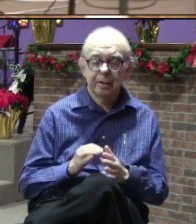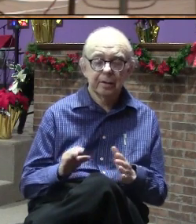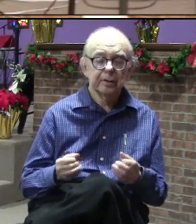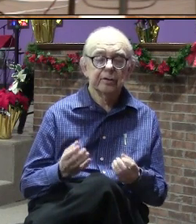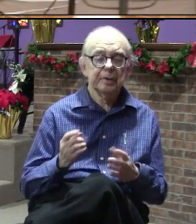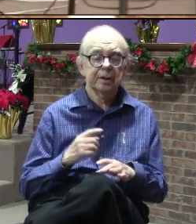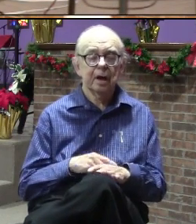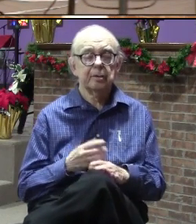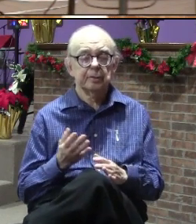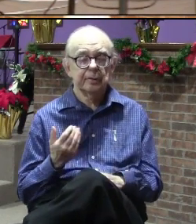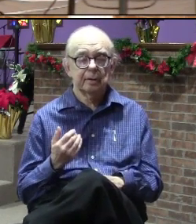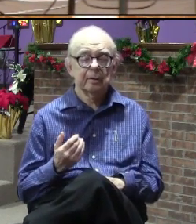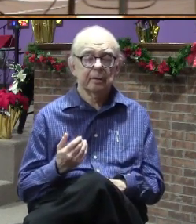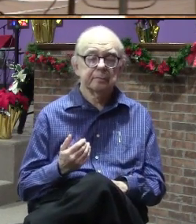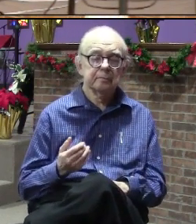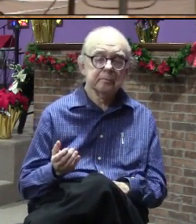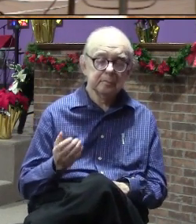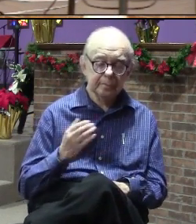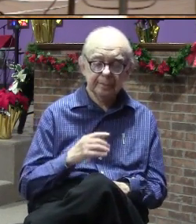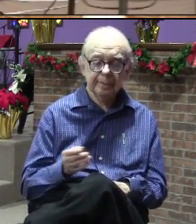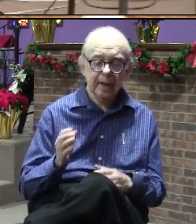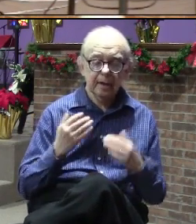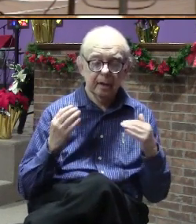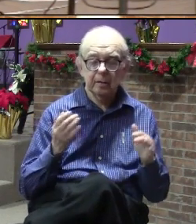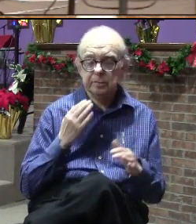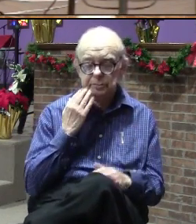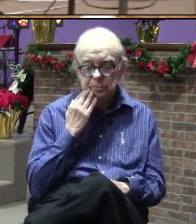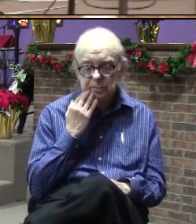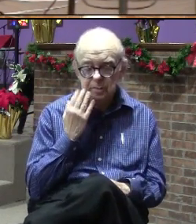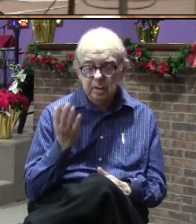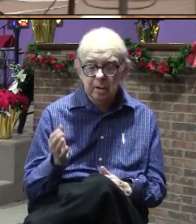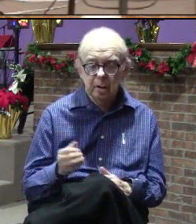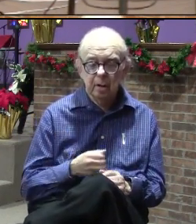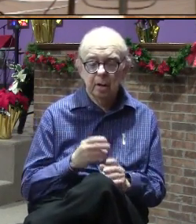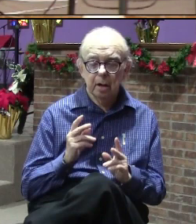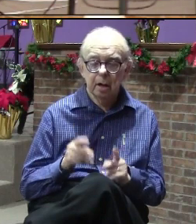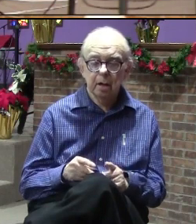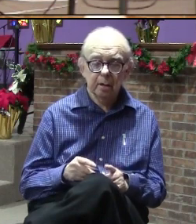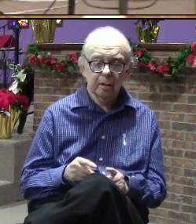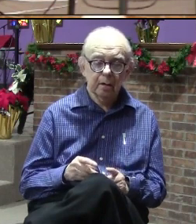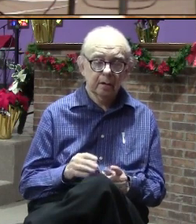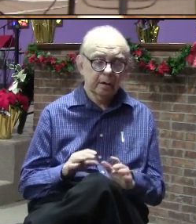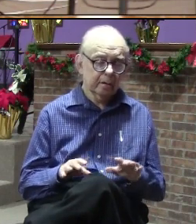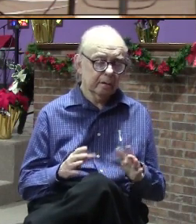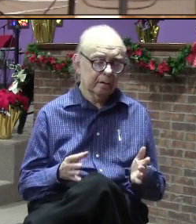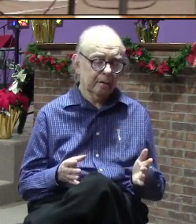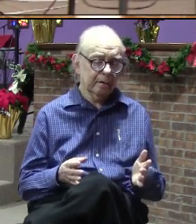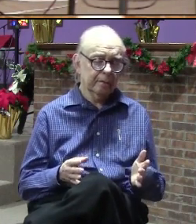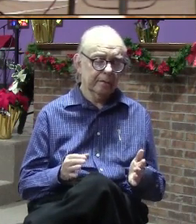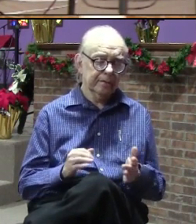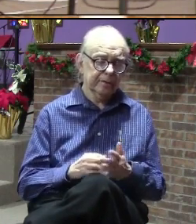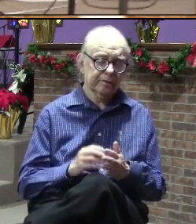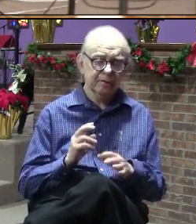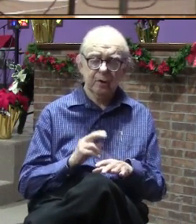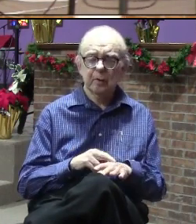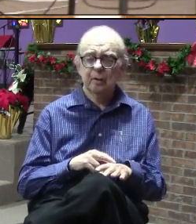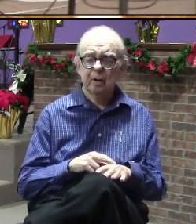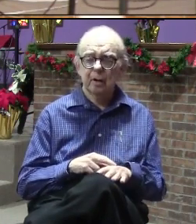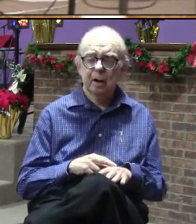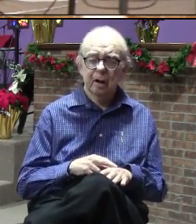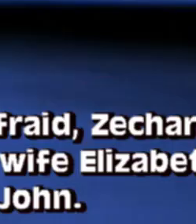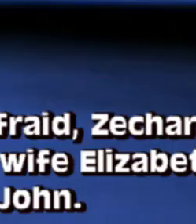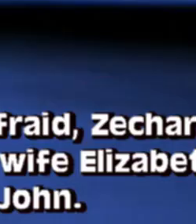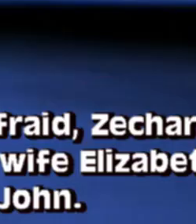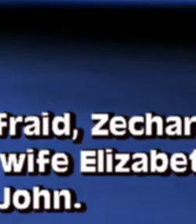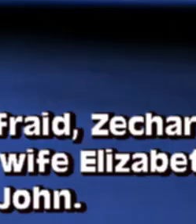times. And they know how everybody seems to react. This is typical. So do not